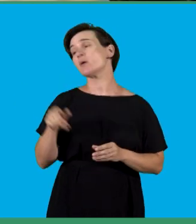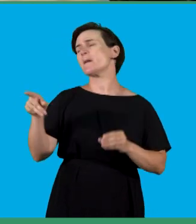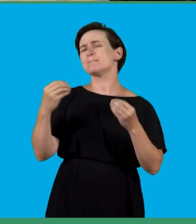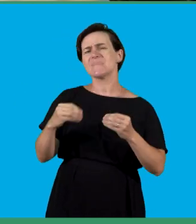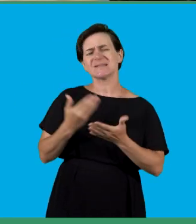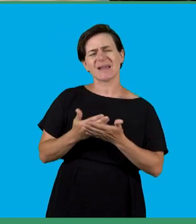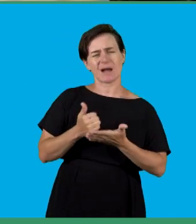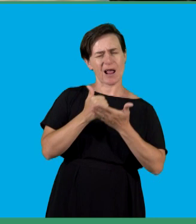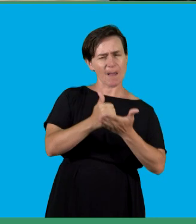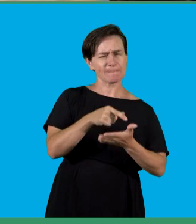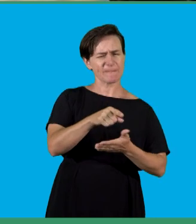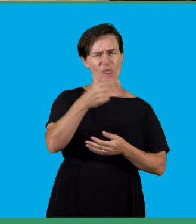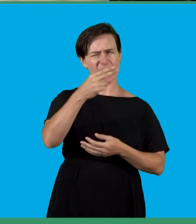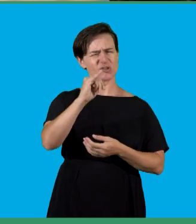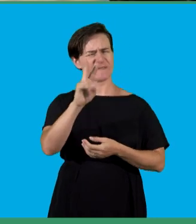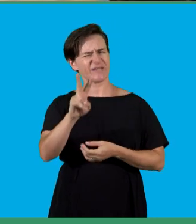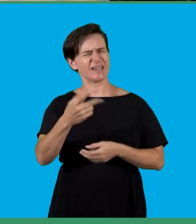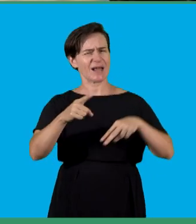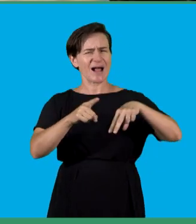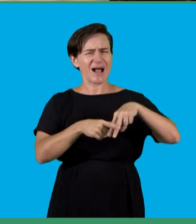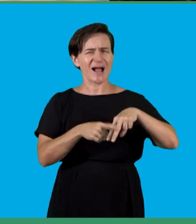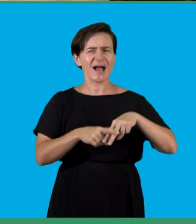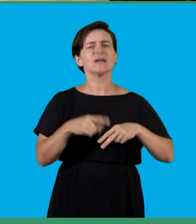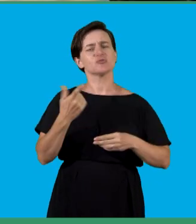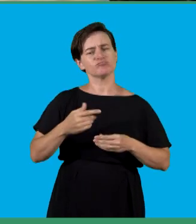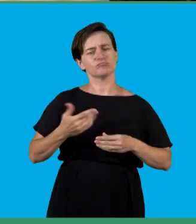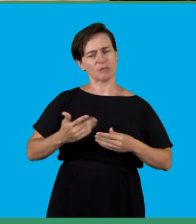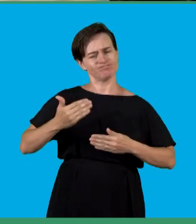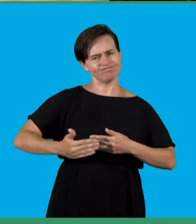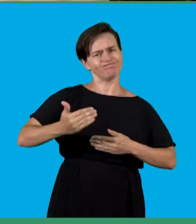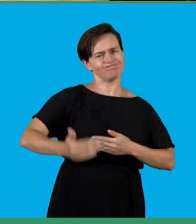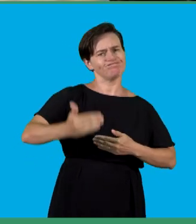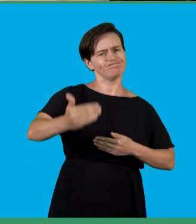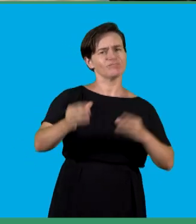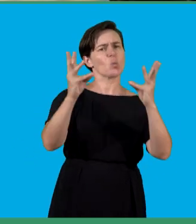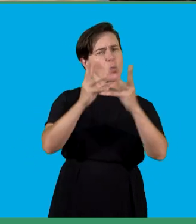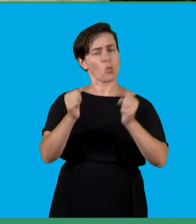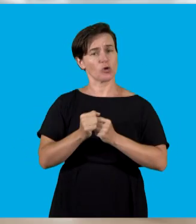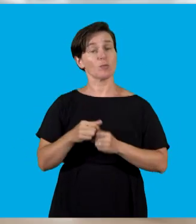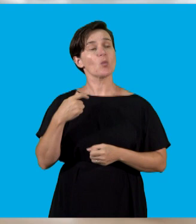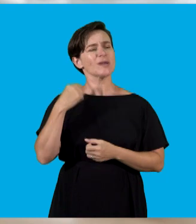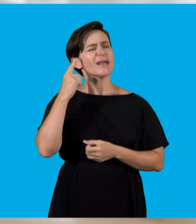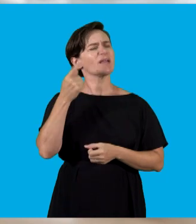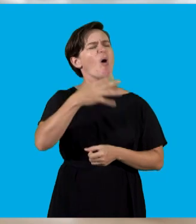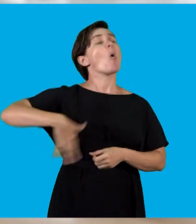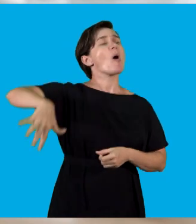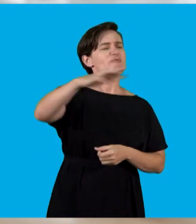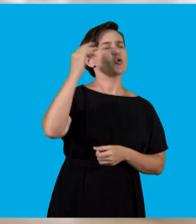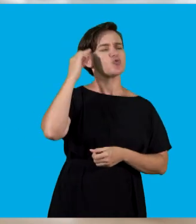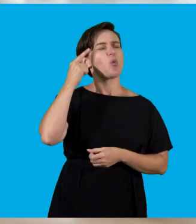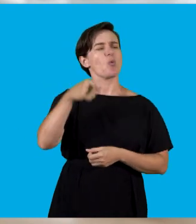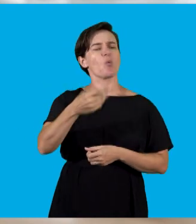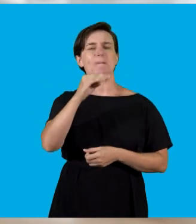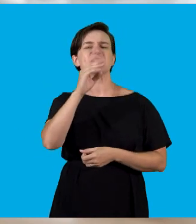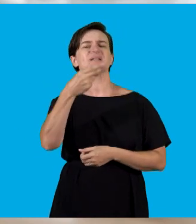address HIV or AIDS is to conduct regular workshops and information sessions, because you cannot assume that people are well